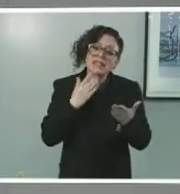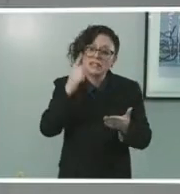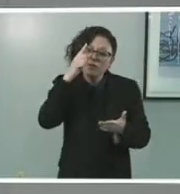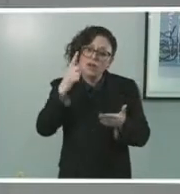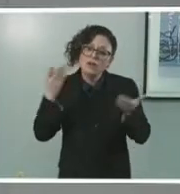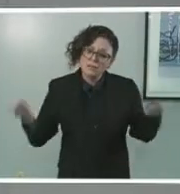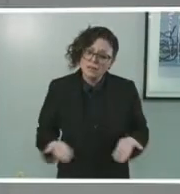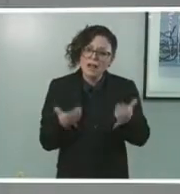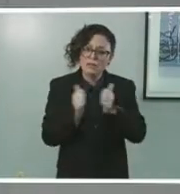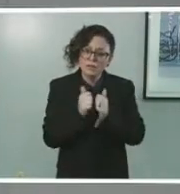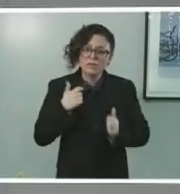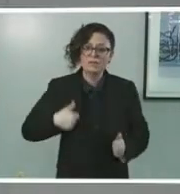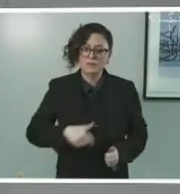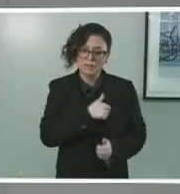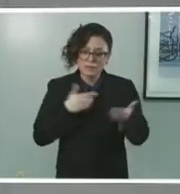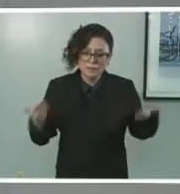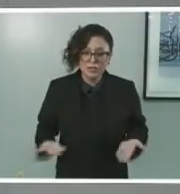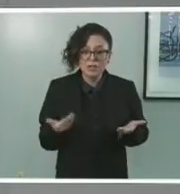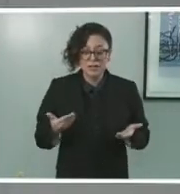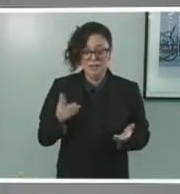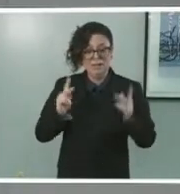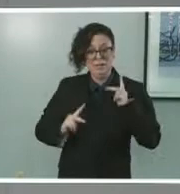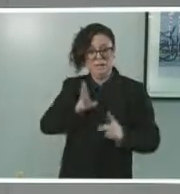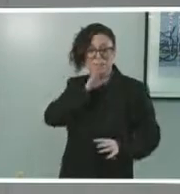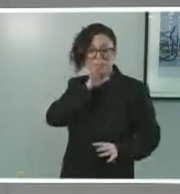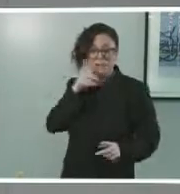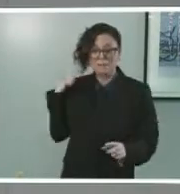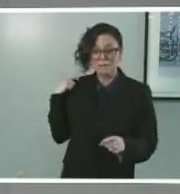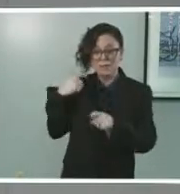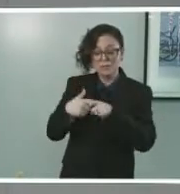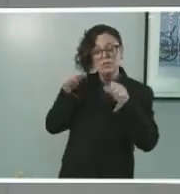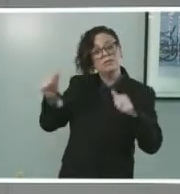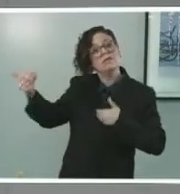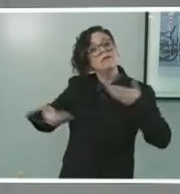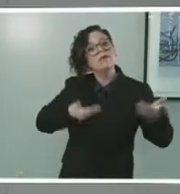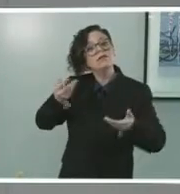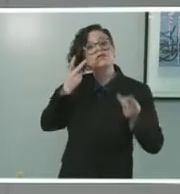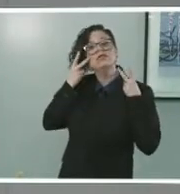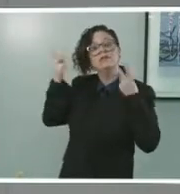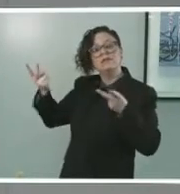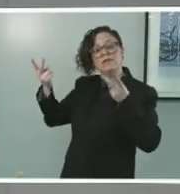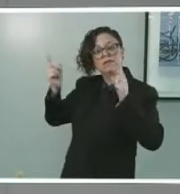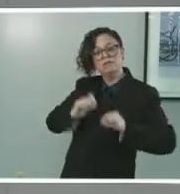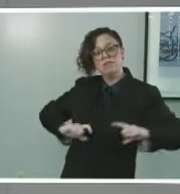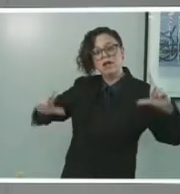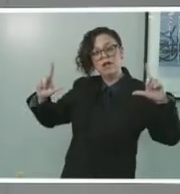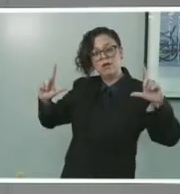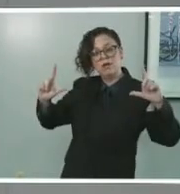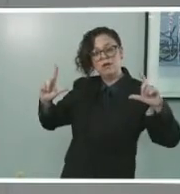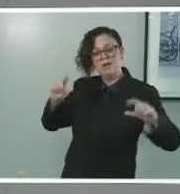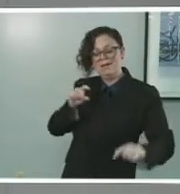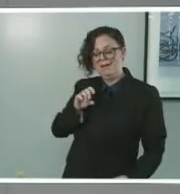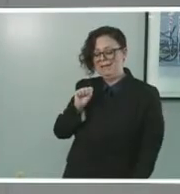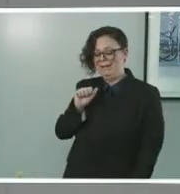nosotros hoy. Para las personas que hablan español, les invito a ver nuestra transmisión de página web